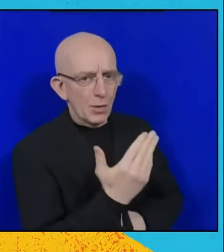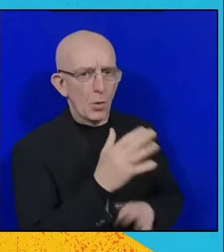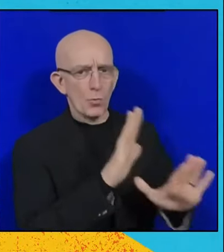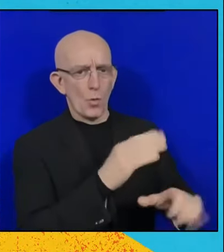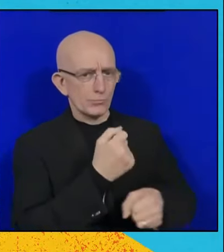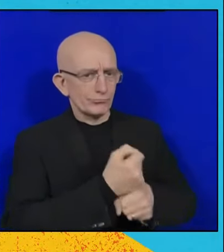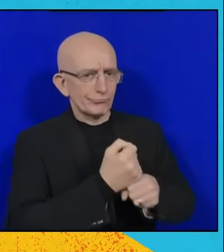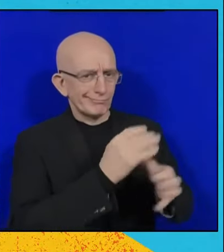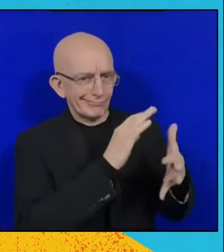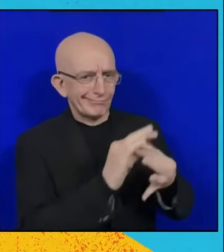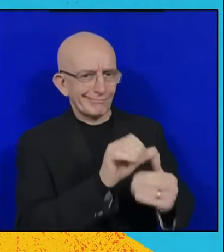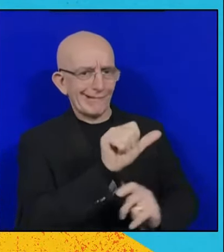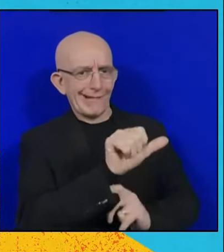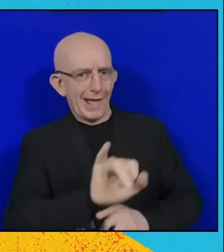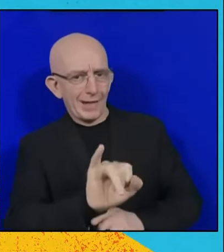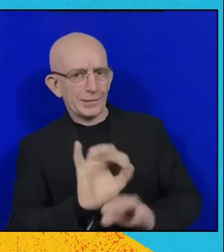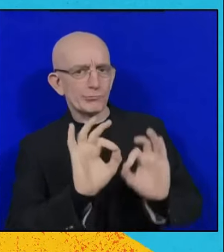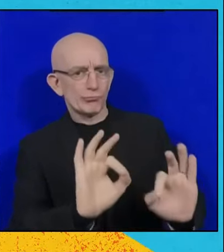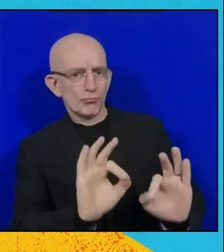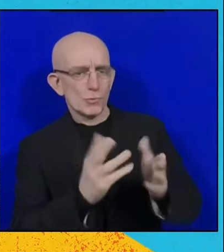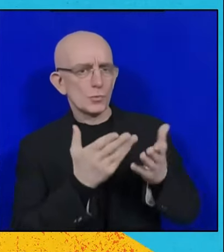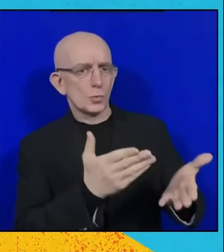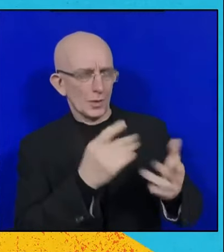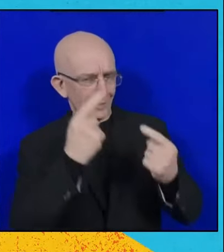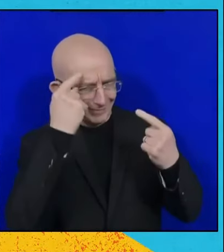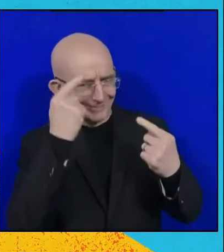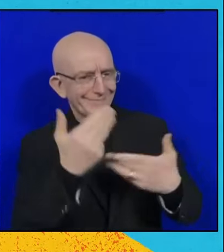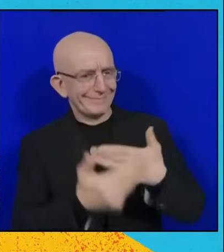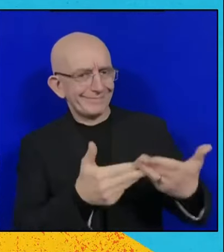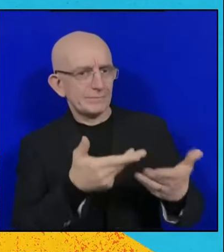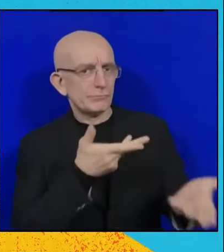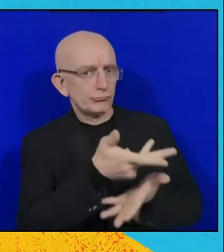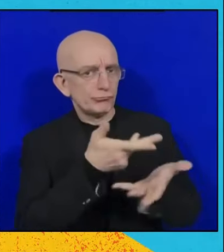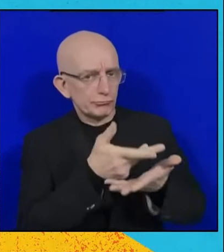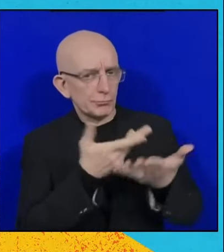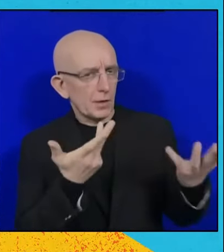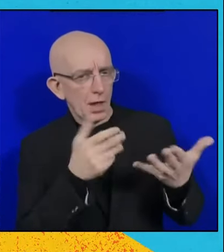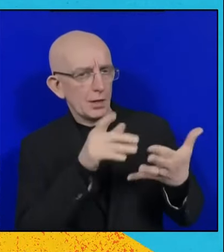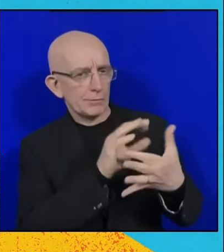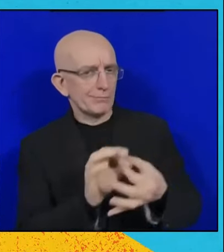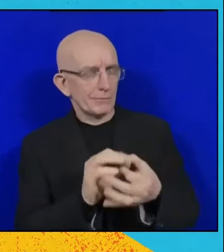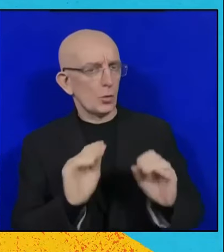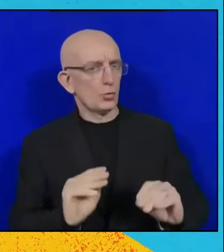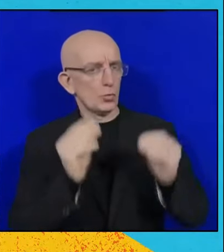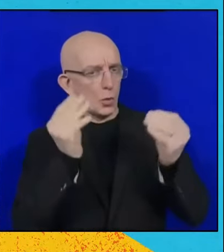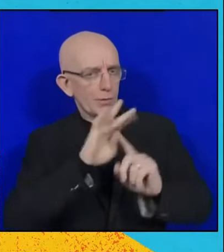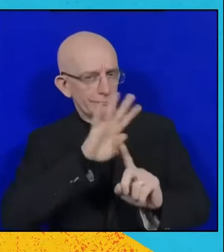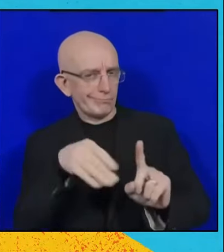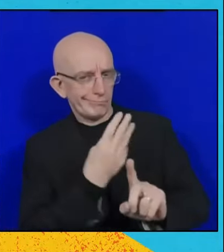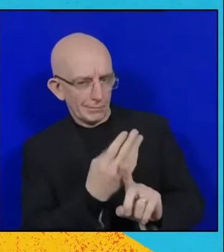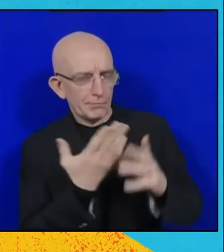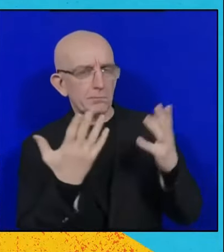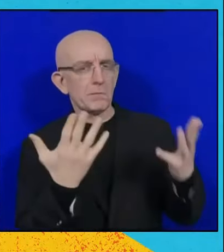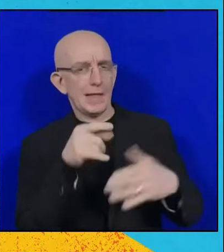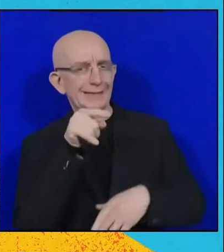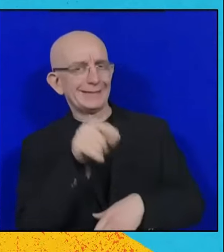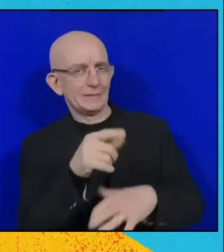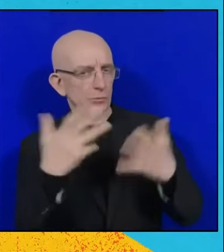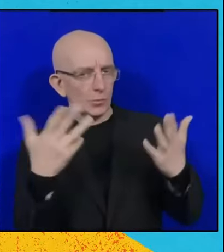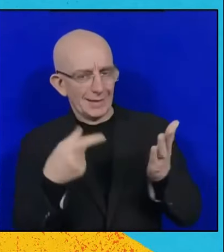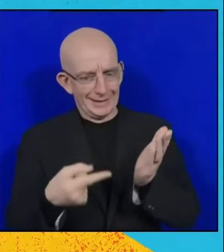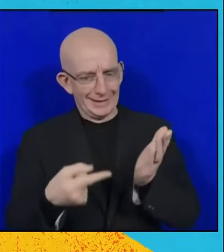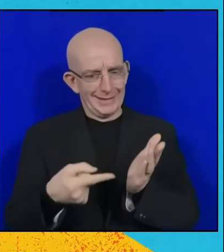and the SDGs. What is the role of tech, right? Artificial intelligence is a big conversation around the world, and young people are better at tech than some of